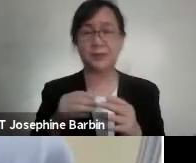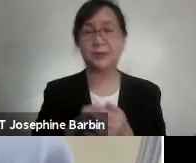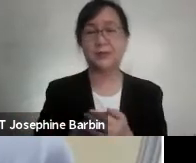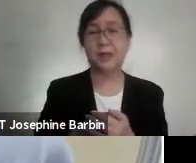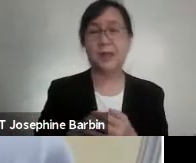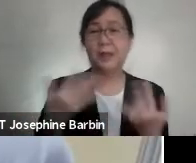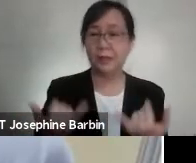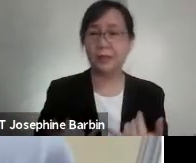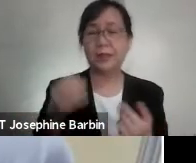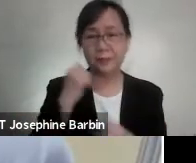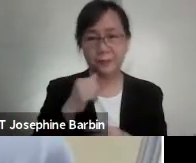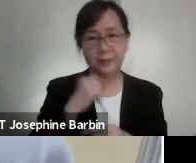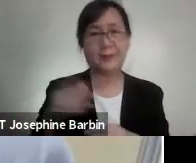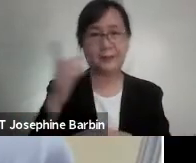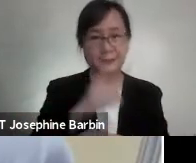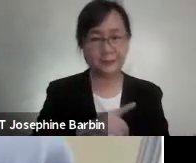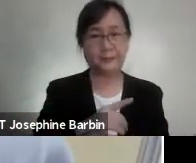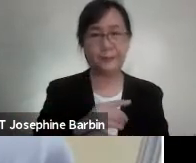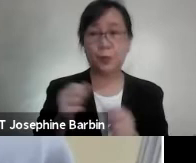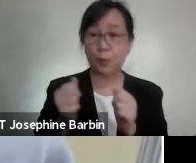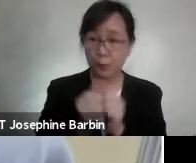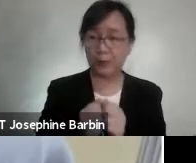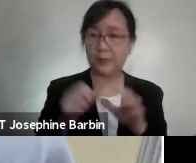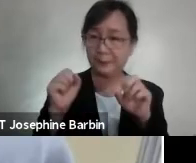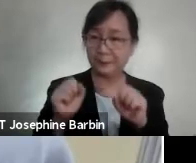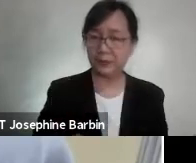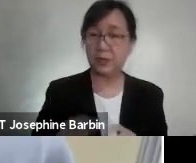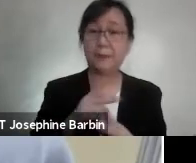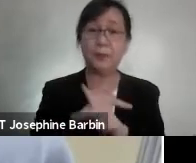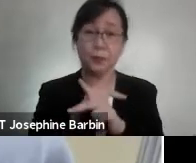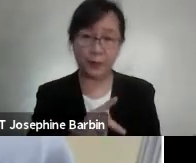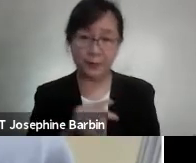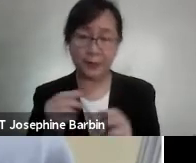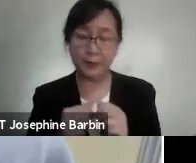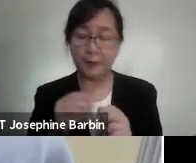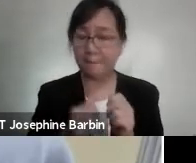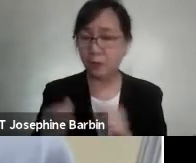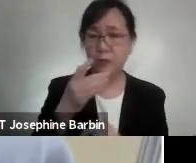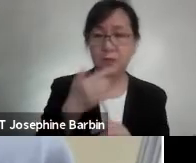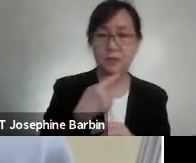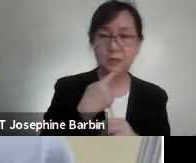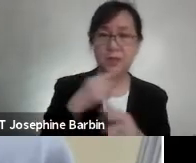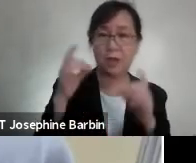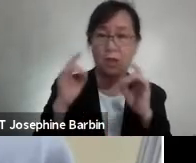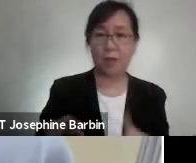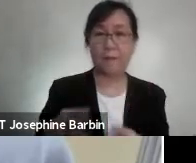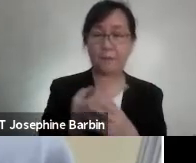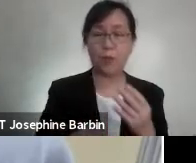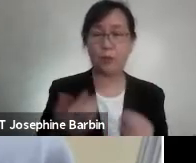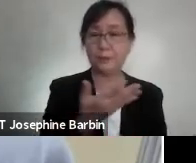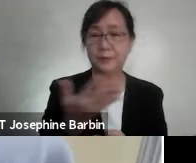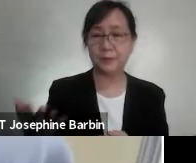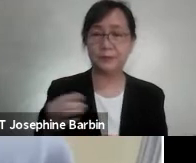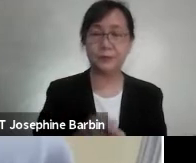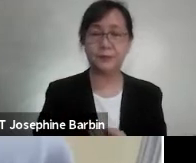very everyday level with their capacity to prevent the more serious forms of harm, both to themselves and to